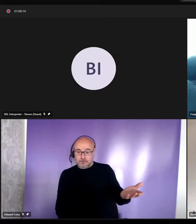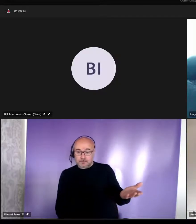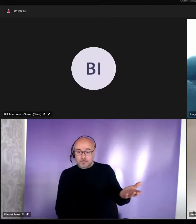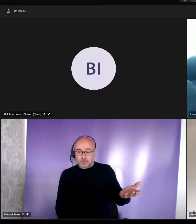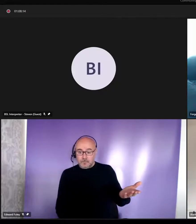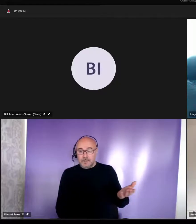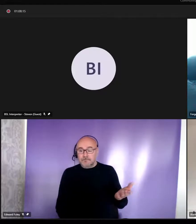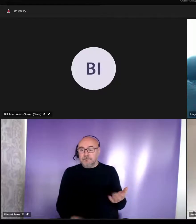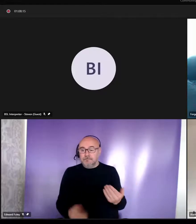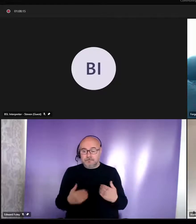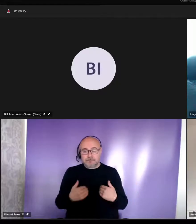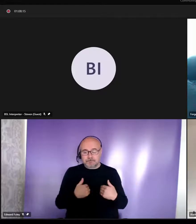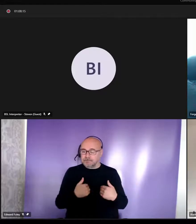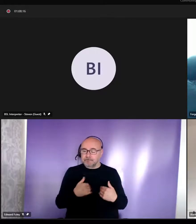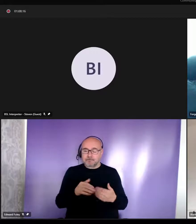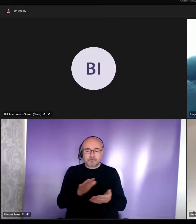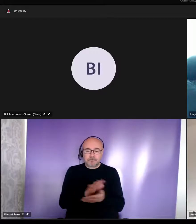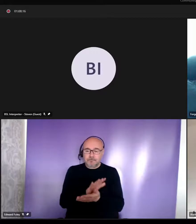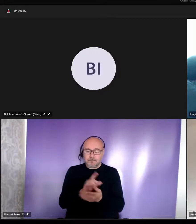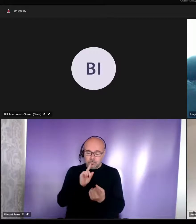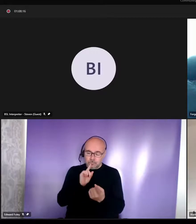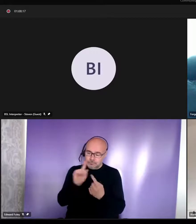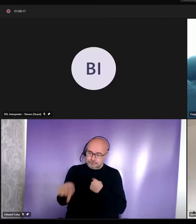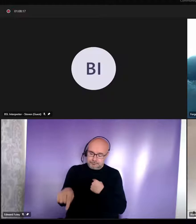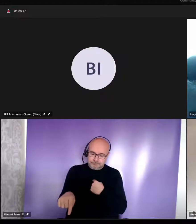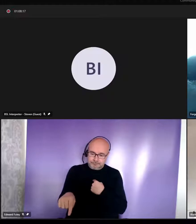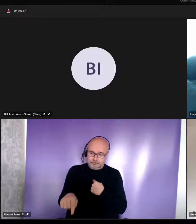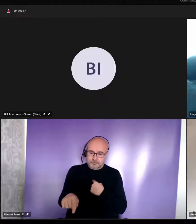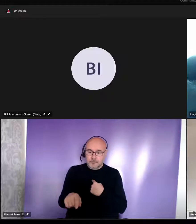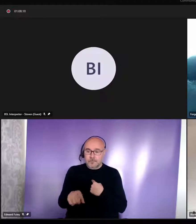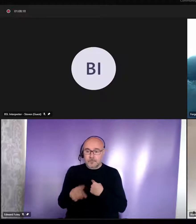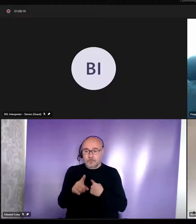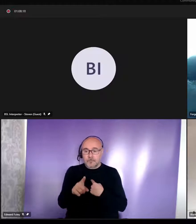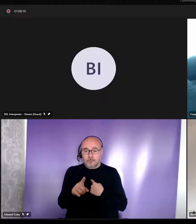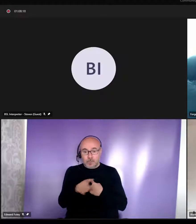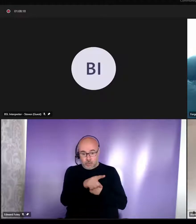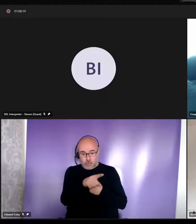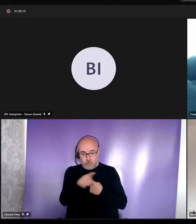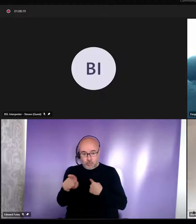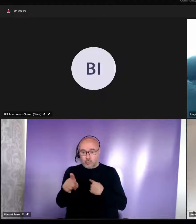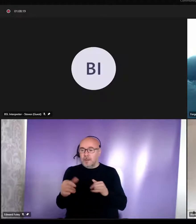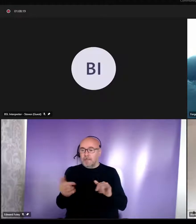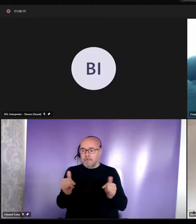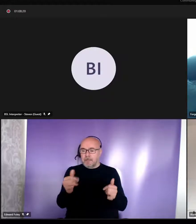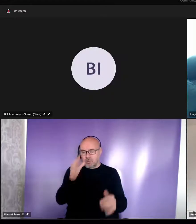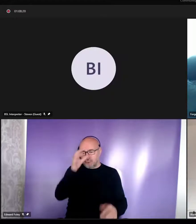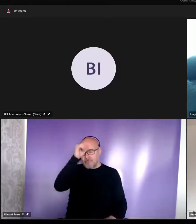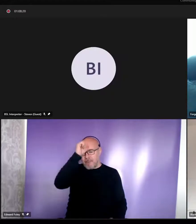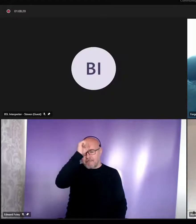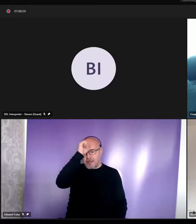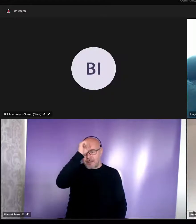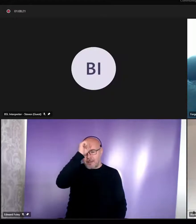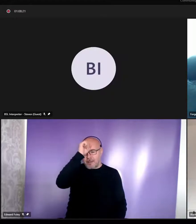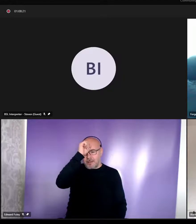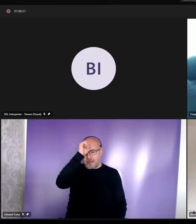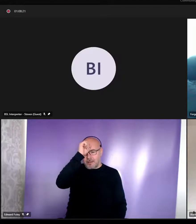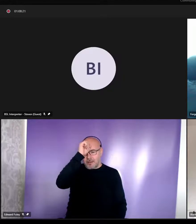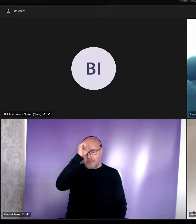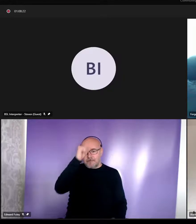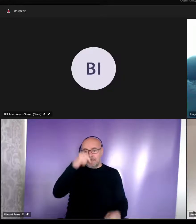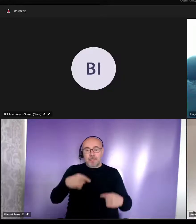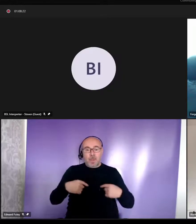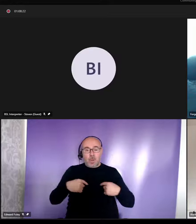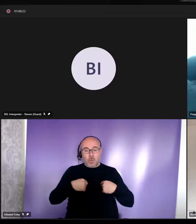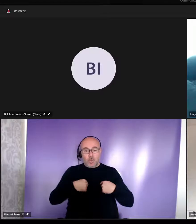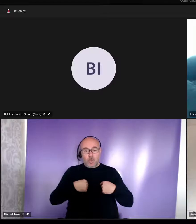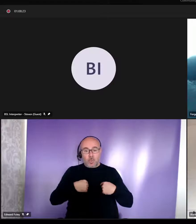few comments, chairs, that members may recall we are getting close to the